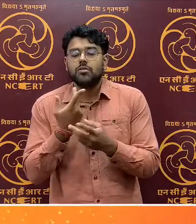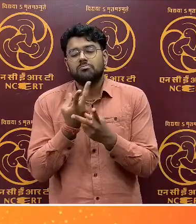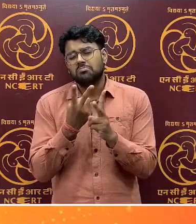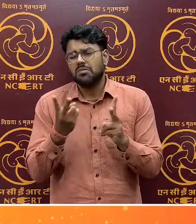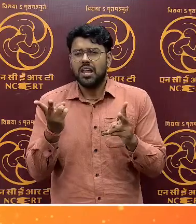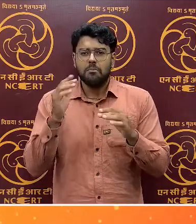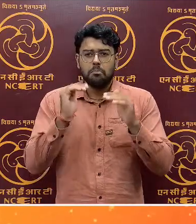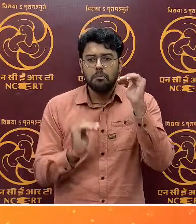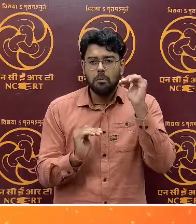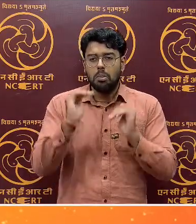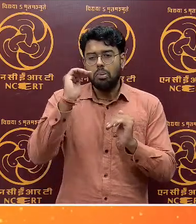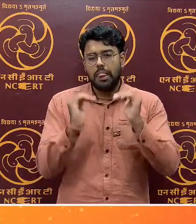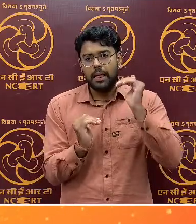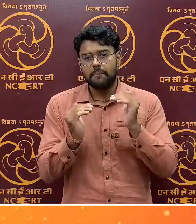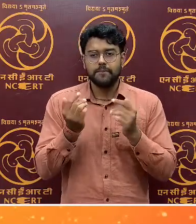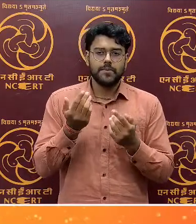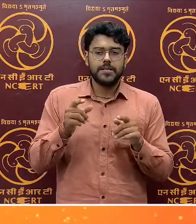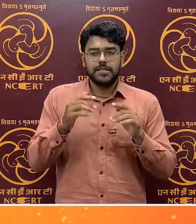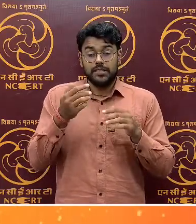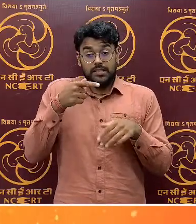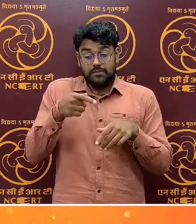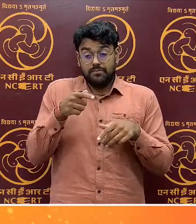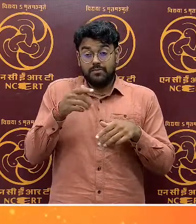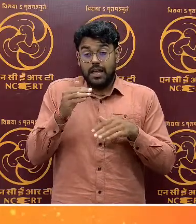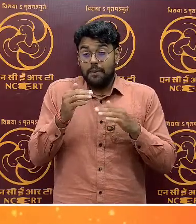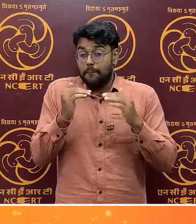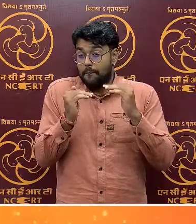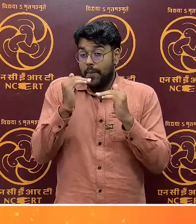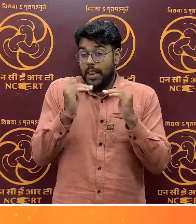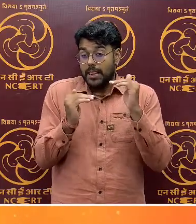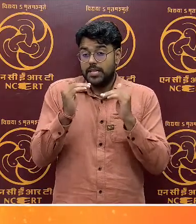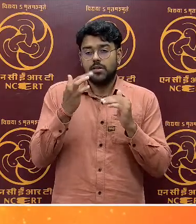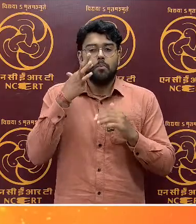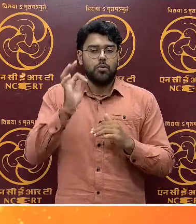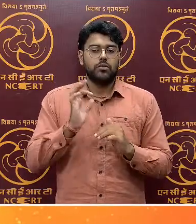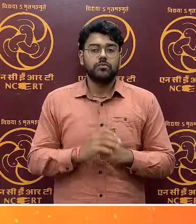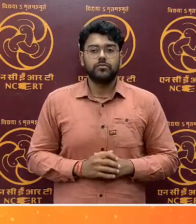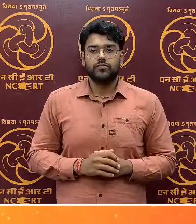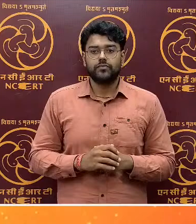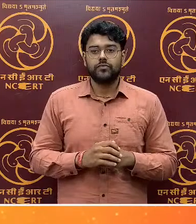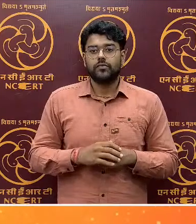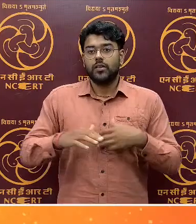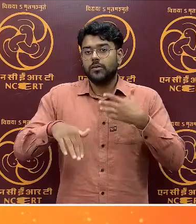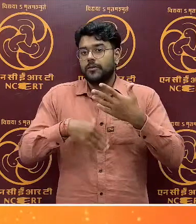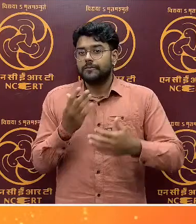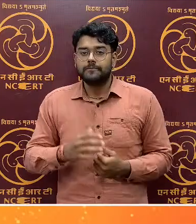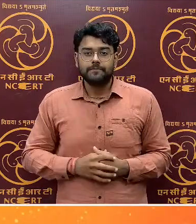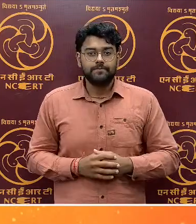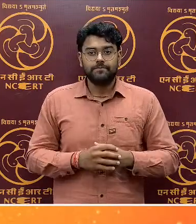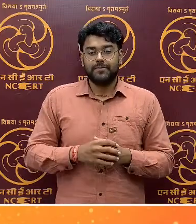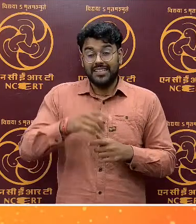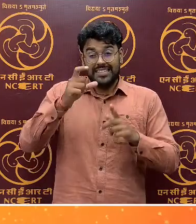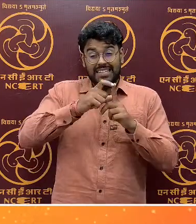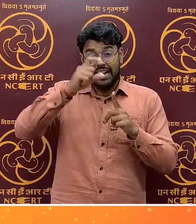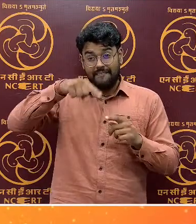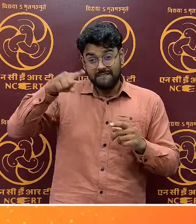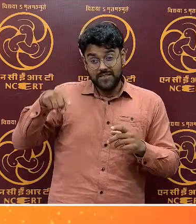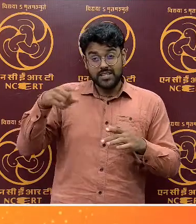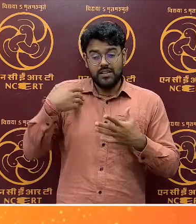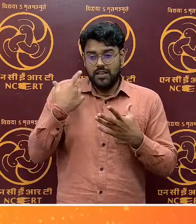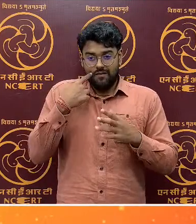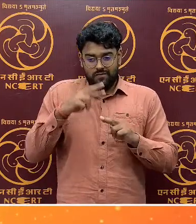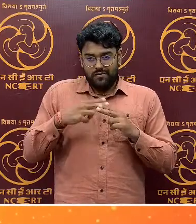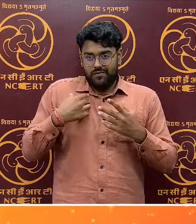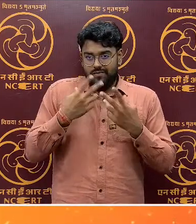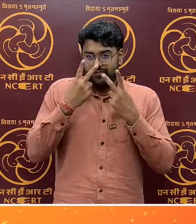down. Right. So population balance needs to be maintained. Then comes the genetic diversity. So this we see only in